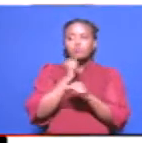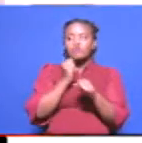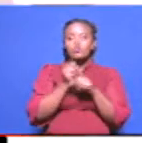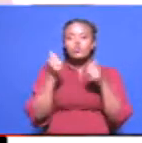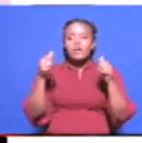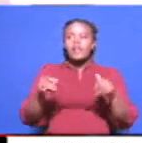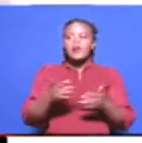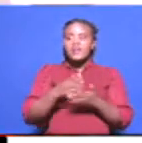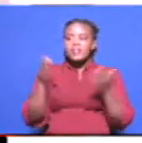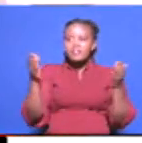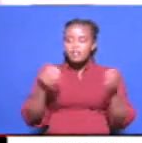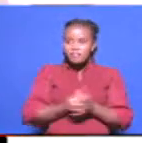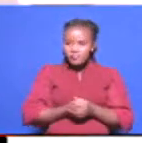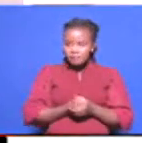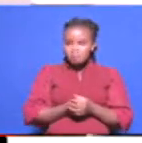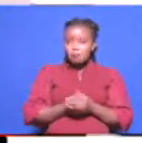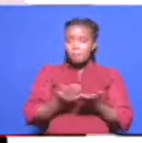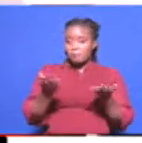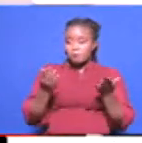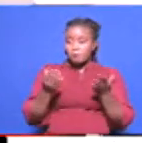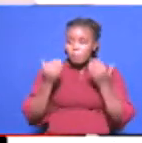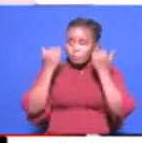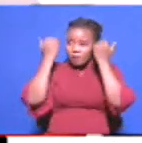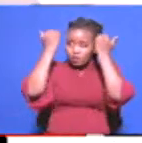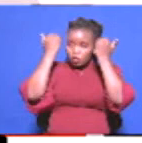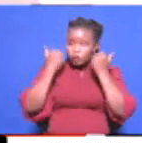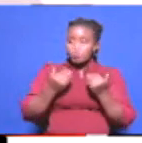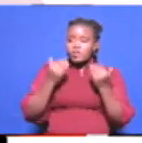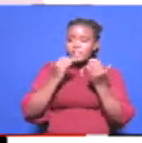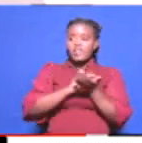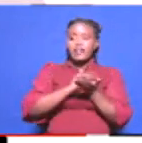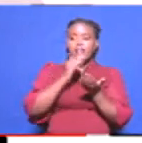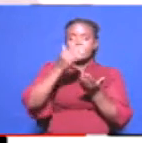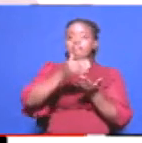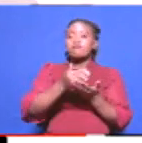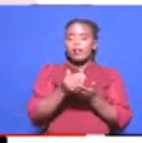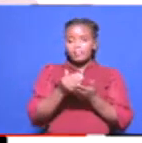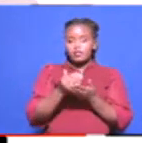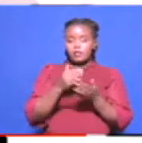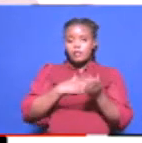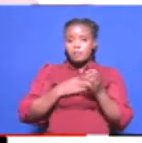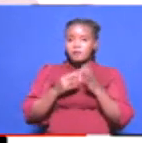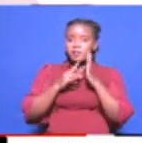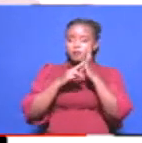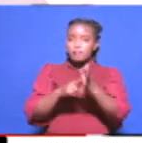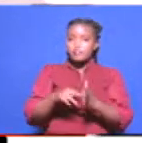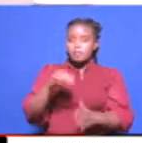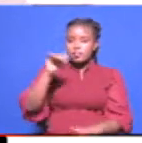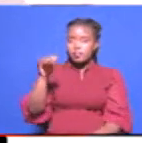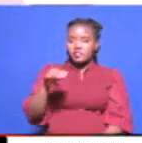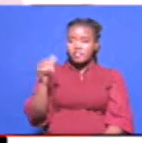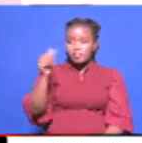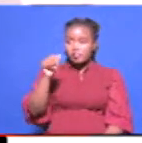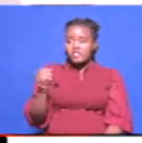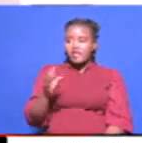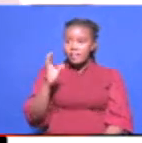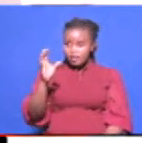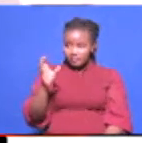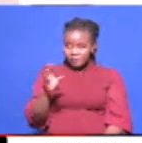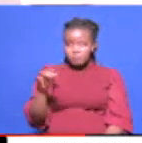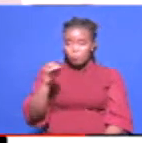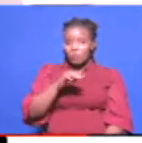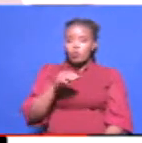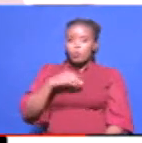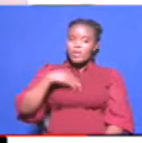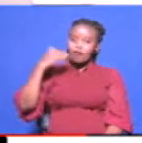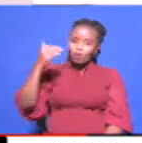is like the judicial fund, if I may speak to the Judicial Service Commission. There's always been an